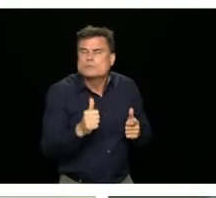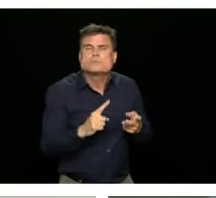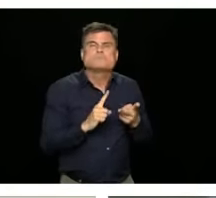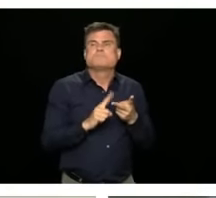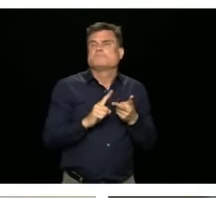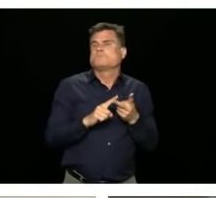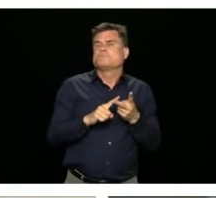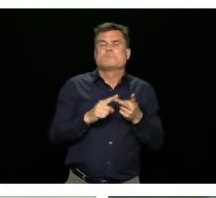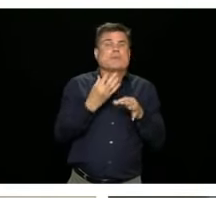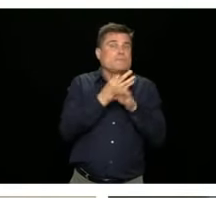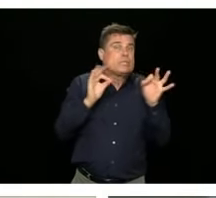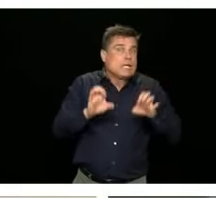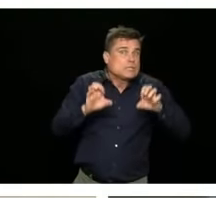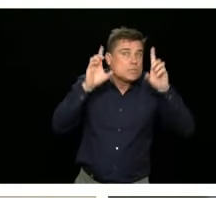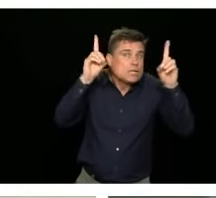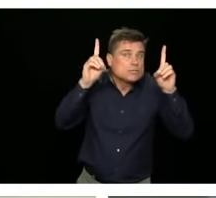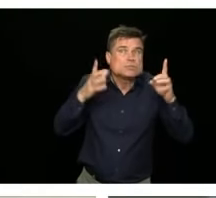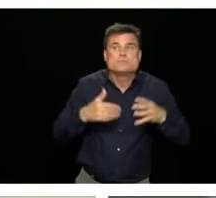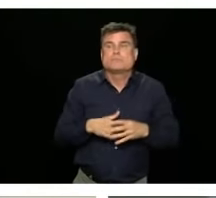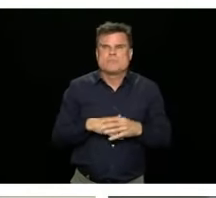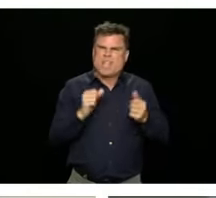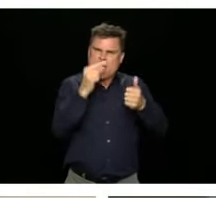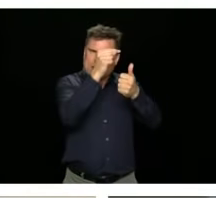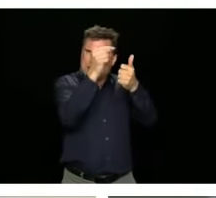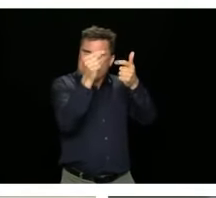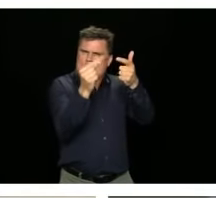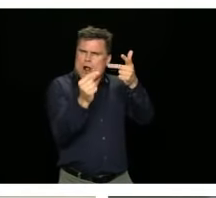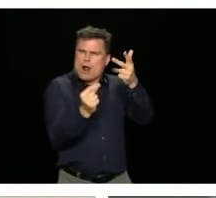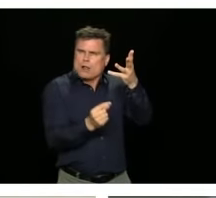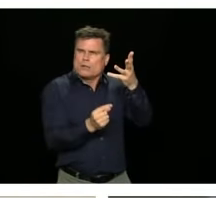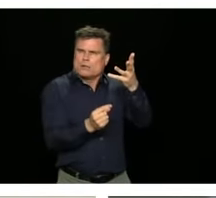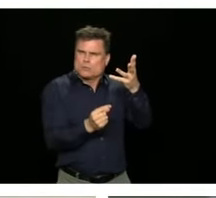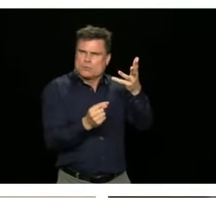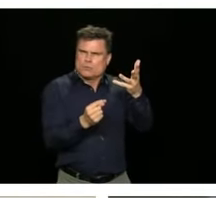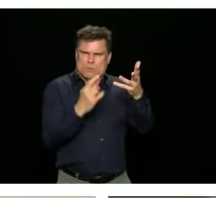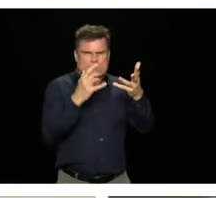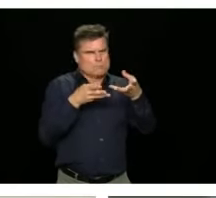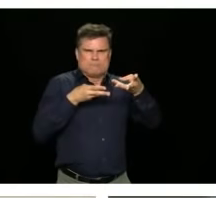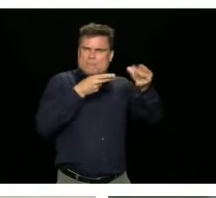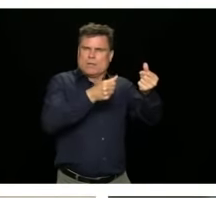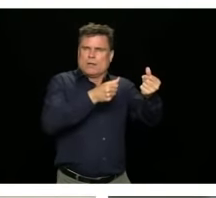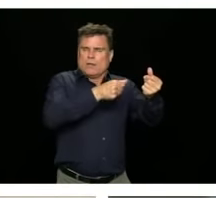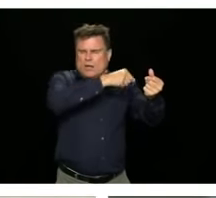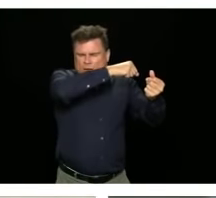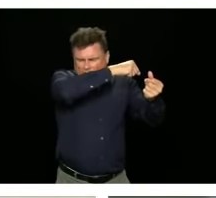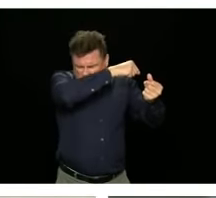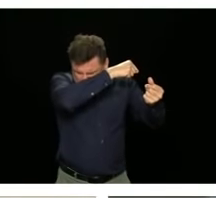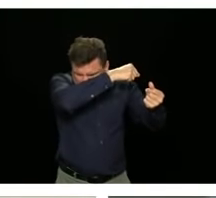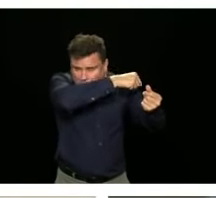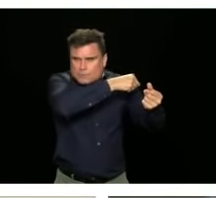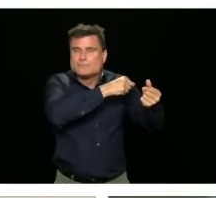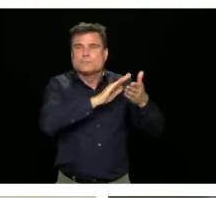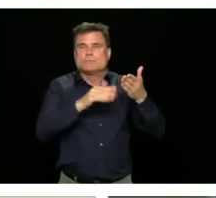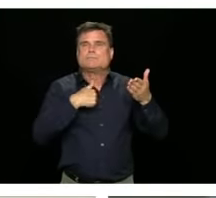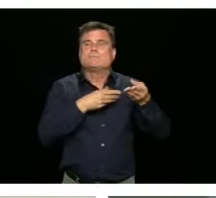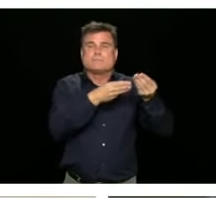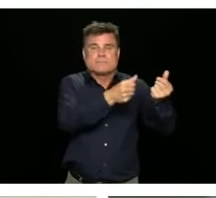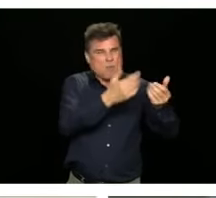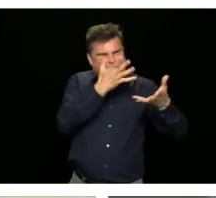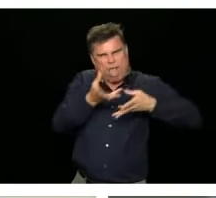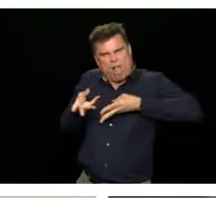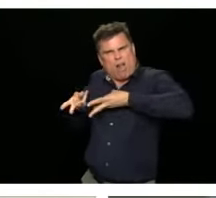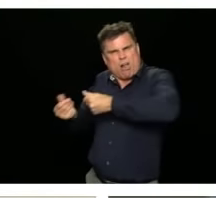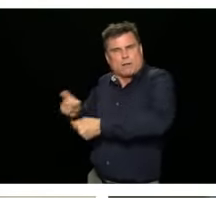indicators. So this is a conversation about what type of society do we want to see, and what approach do we take to address